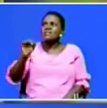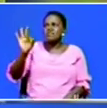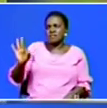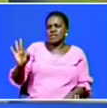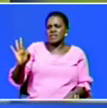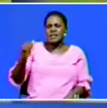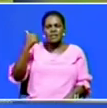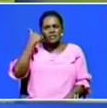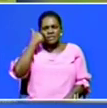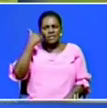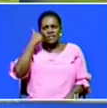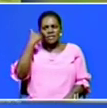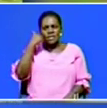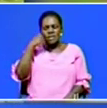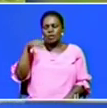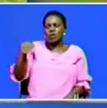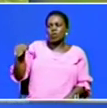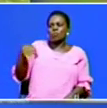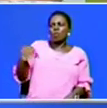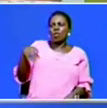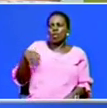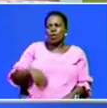Brenda aliugua maradhi ya kupooza, yani polio.